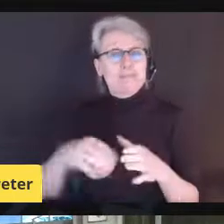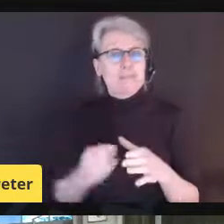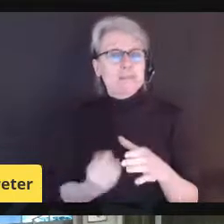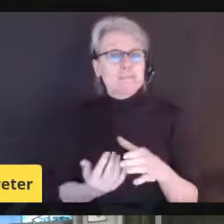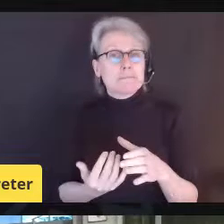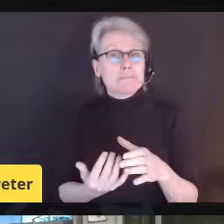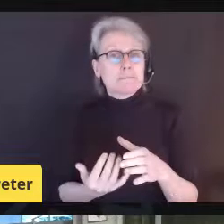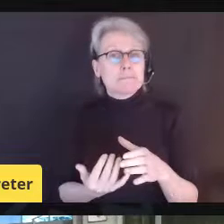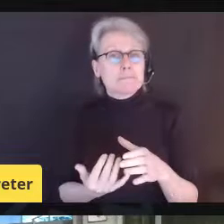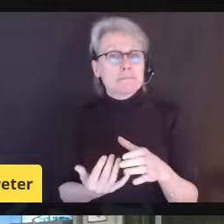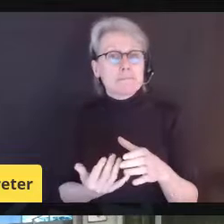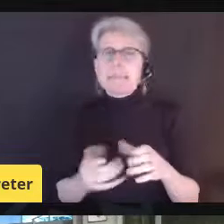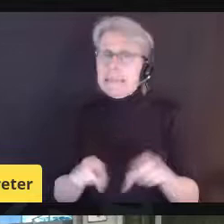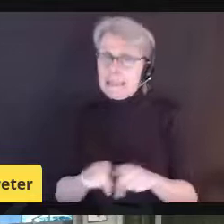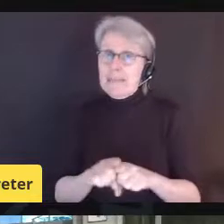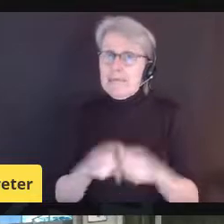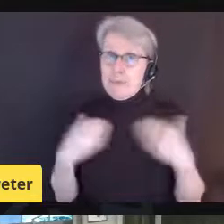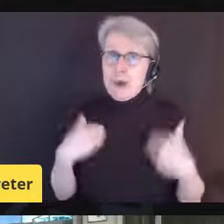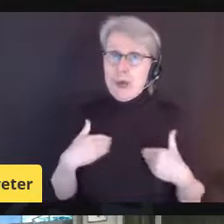analogy.